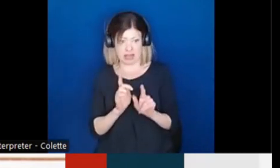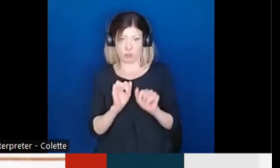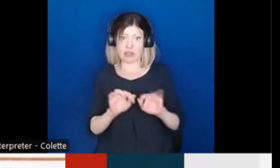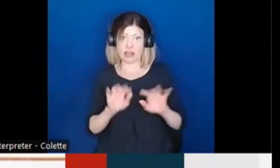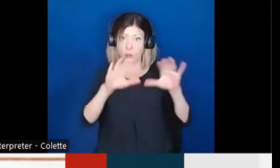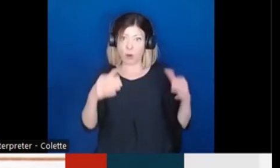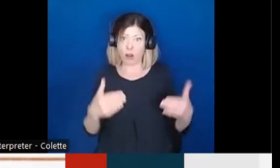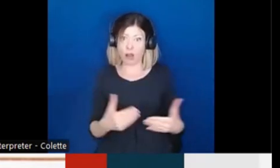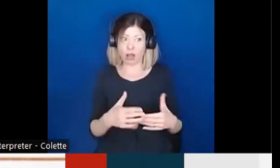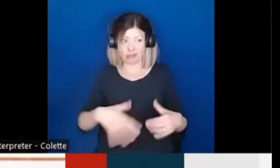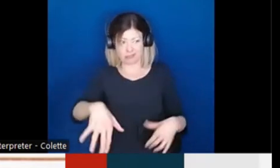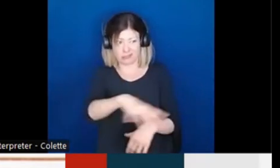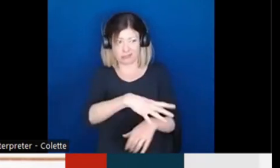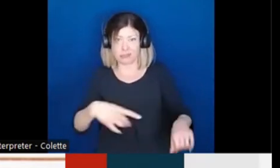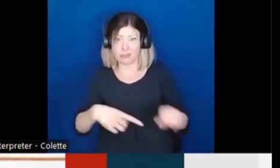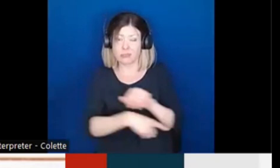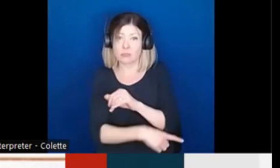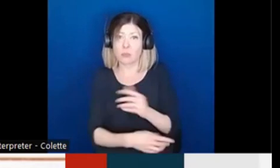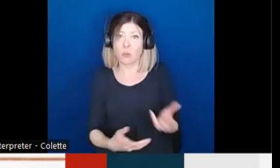part of.